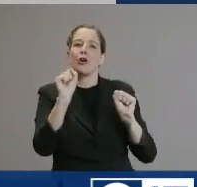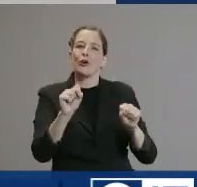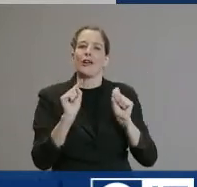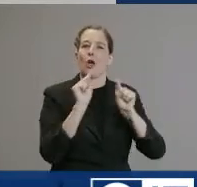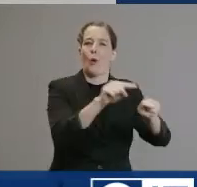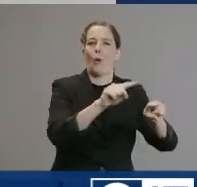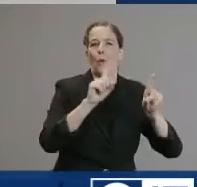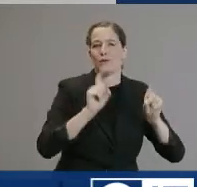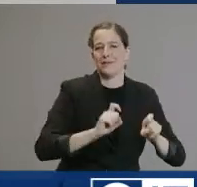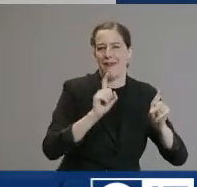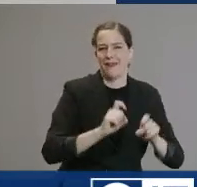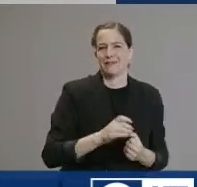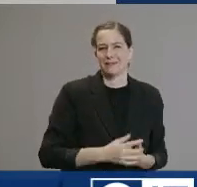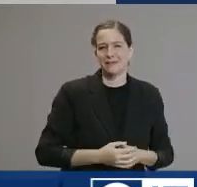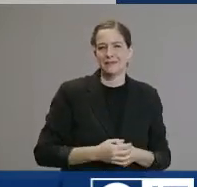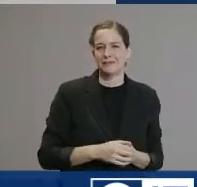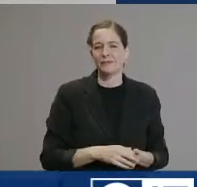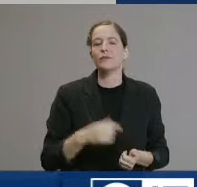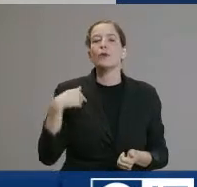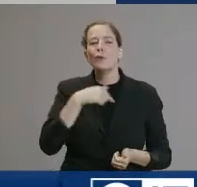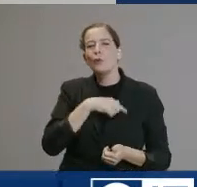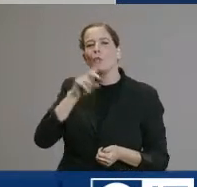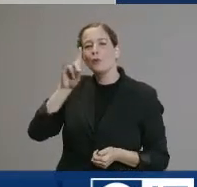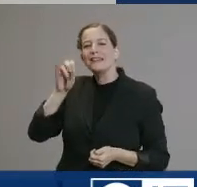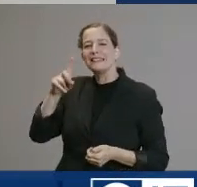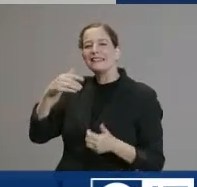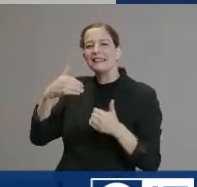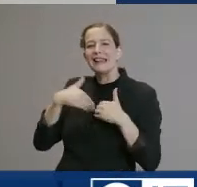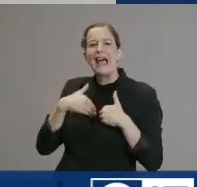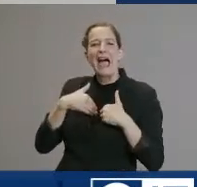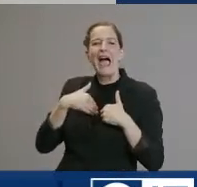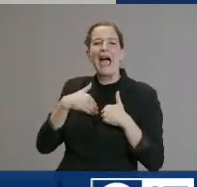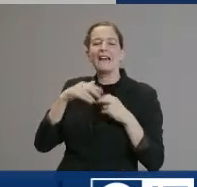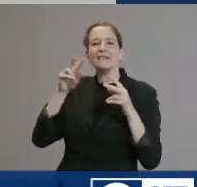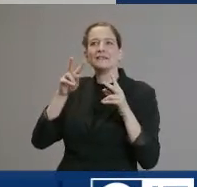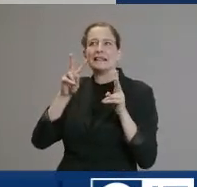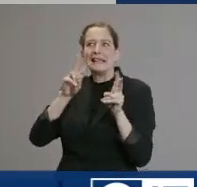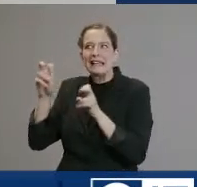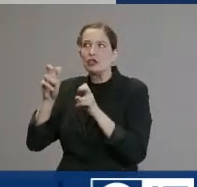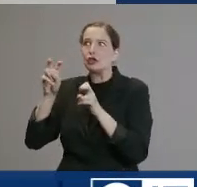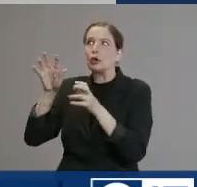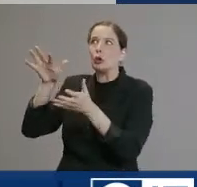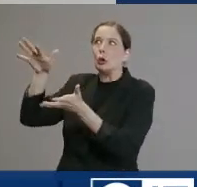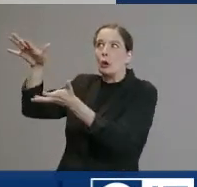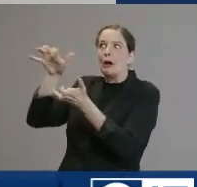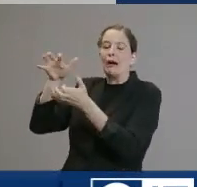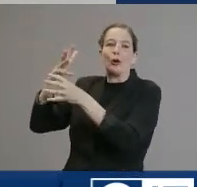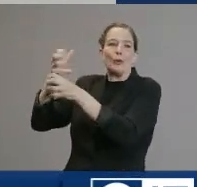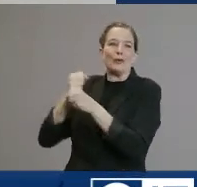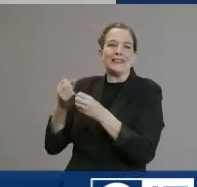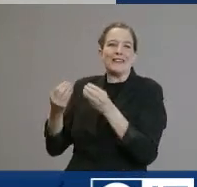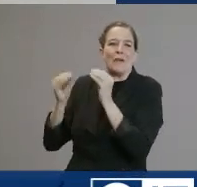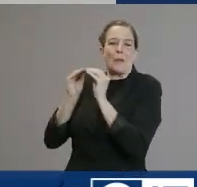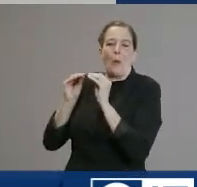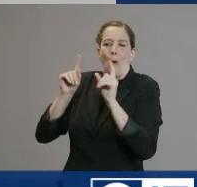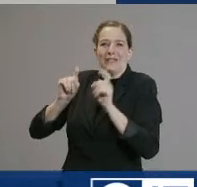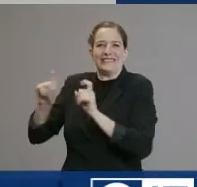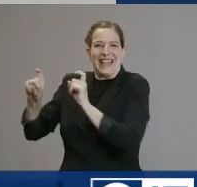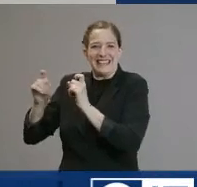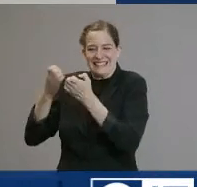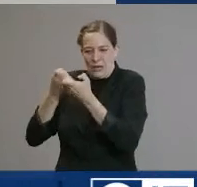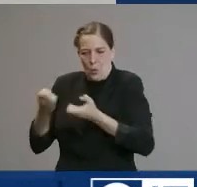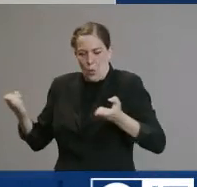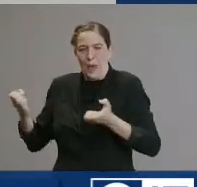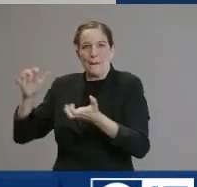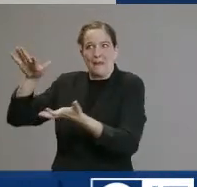for supplies, and there was a lot of demand. As we've gotten more testing supplies and testing availability into